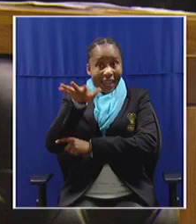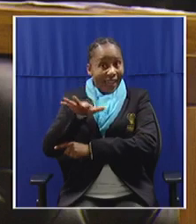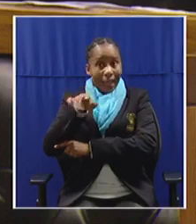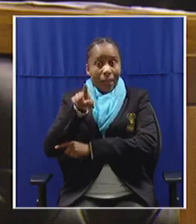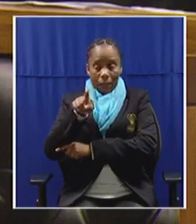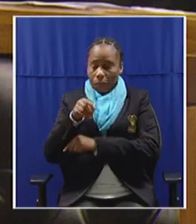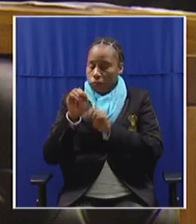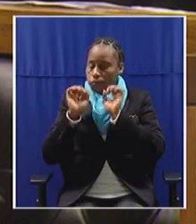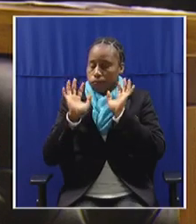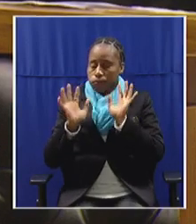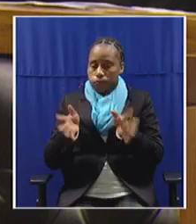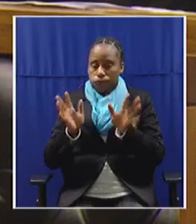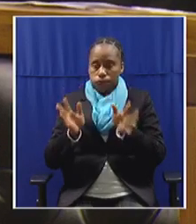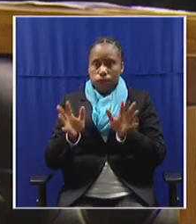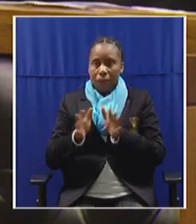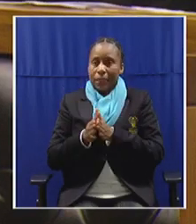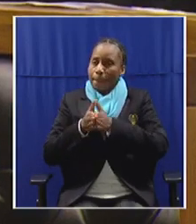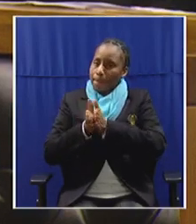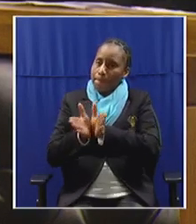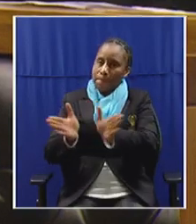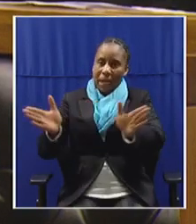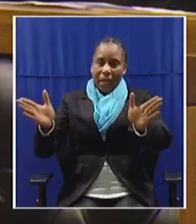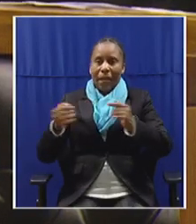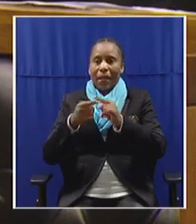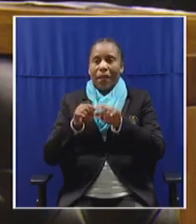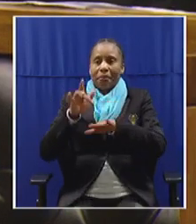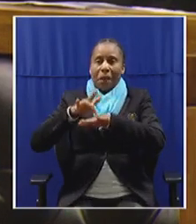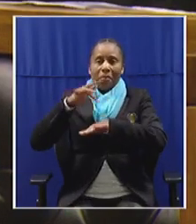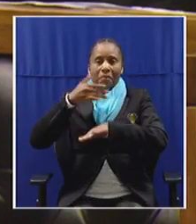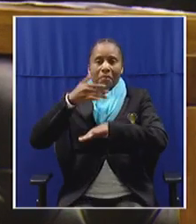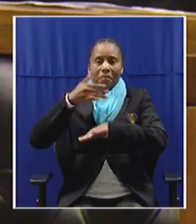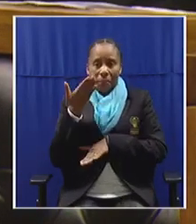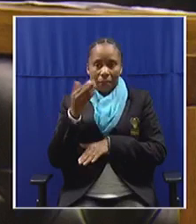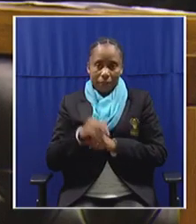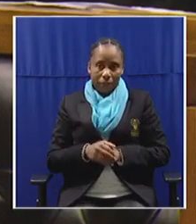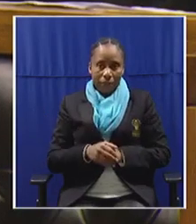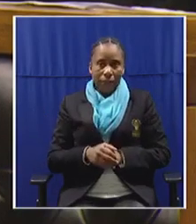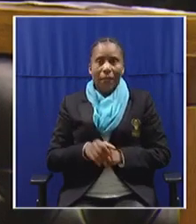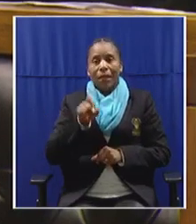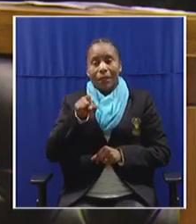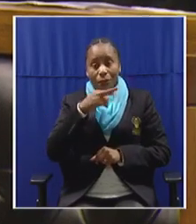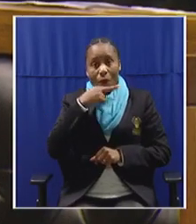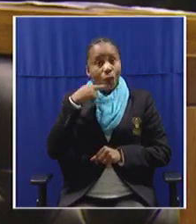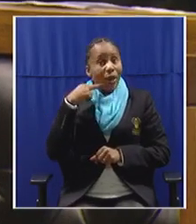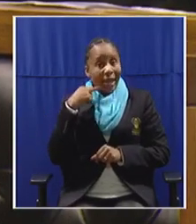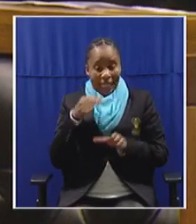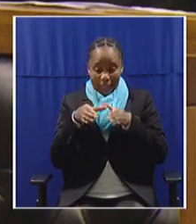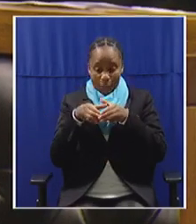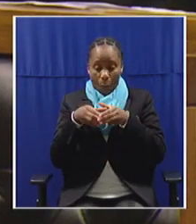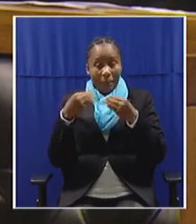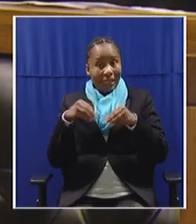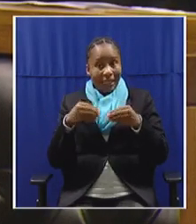vast and it's untapped. These are the real small businesses that must be